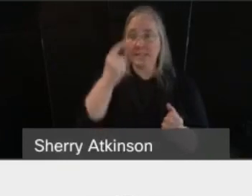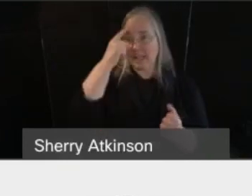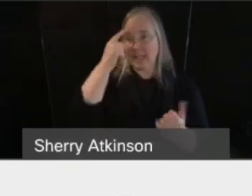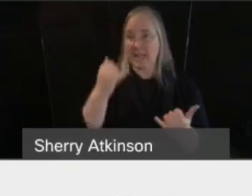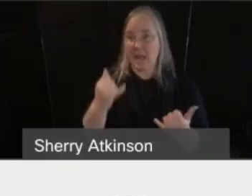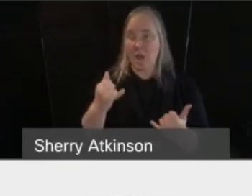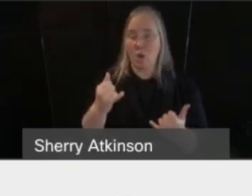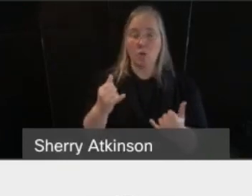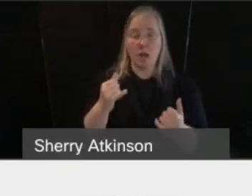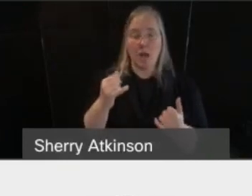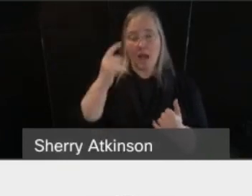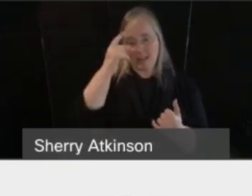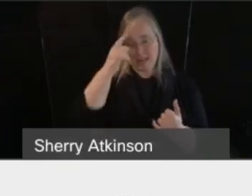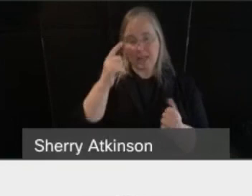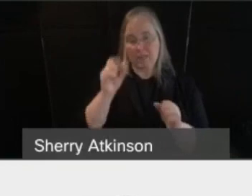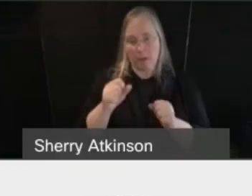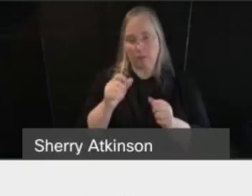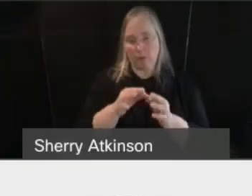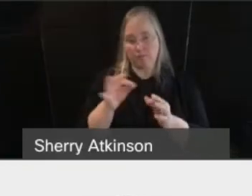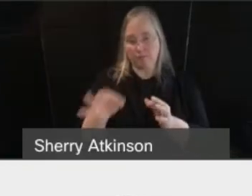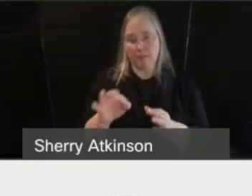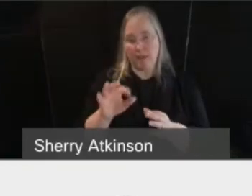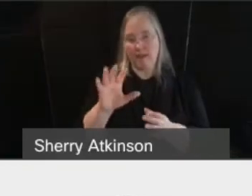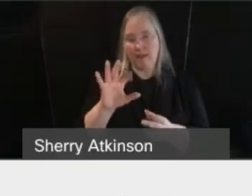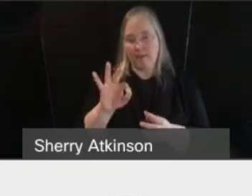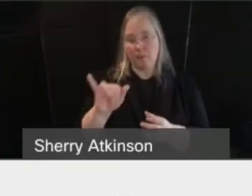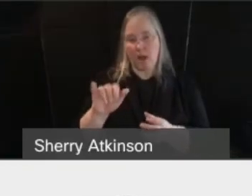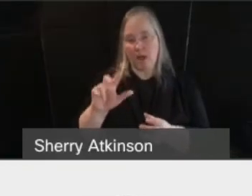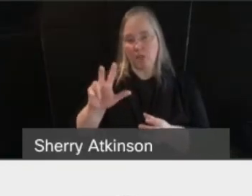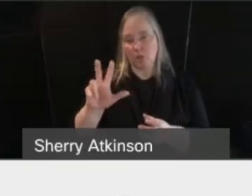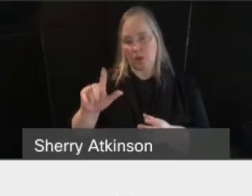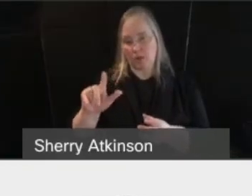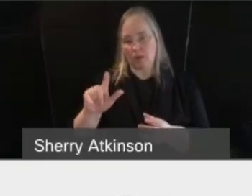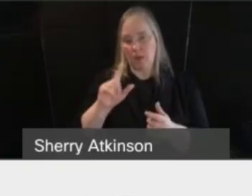likely to fiscal 23 is official, like a kicking of